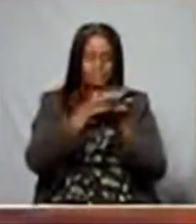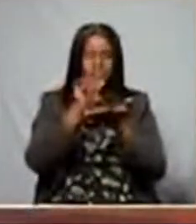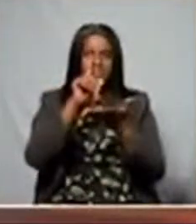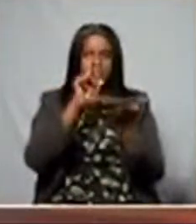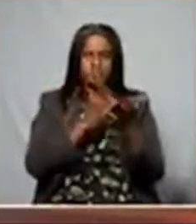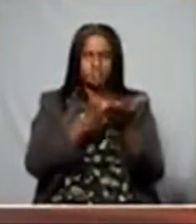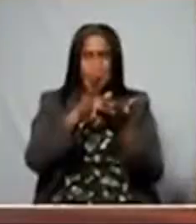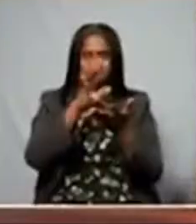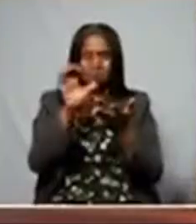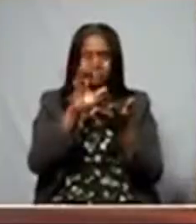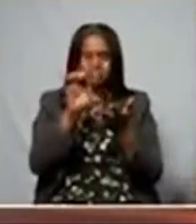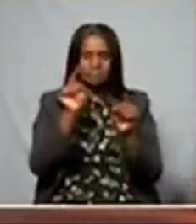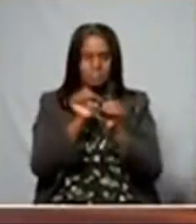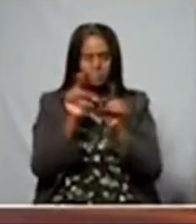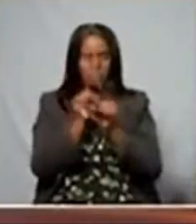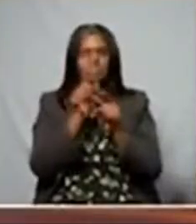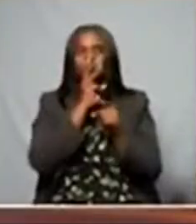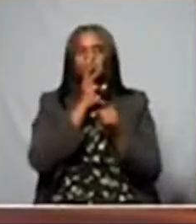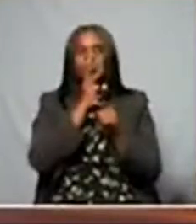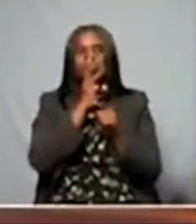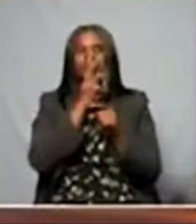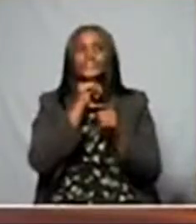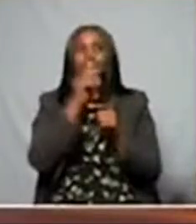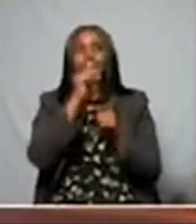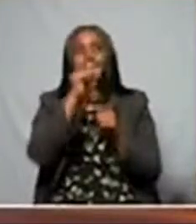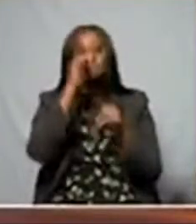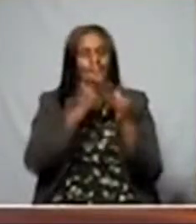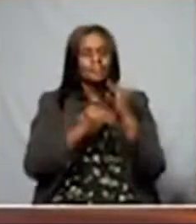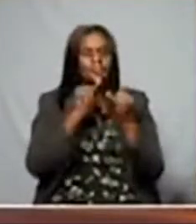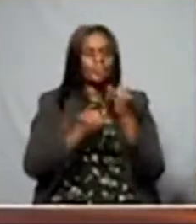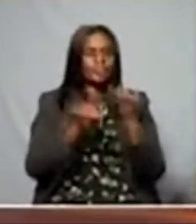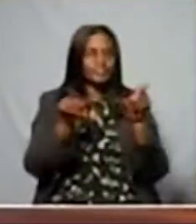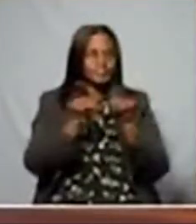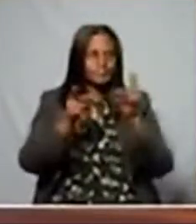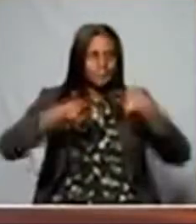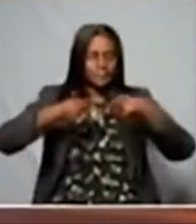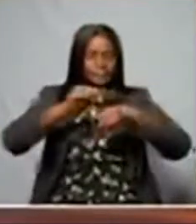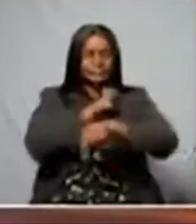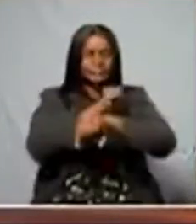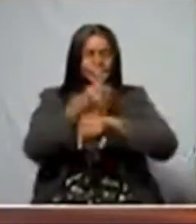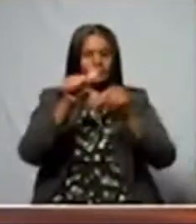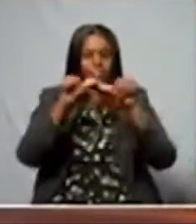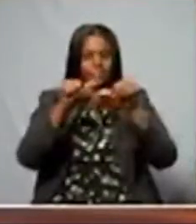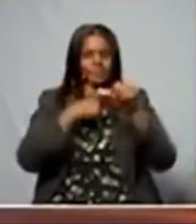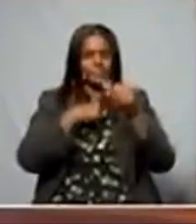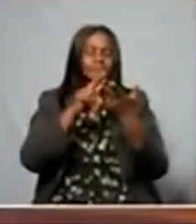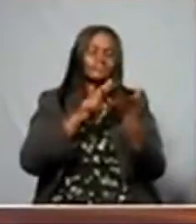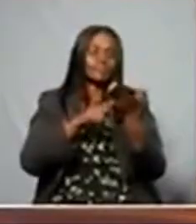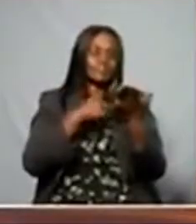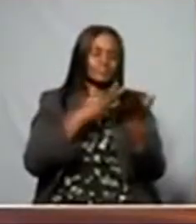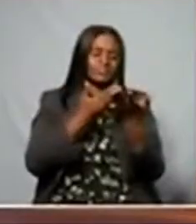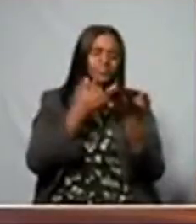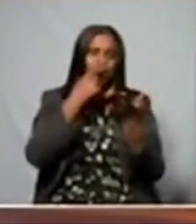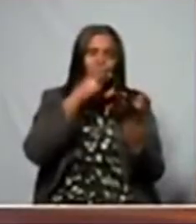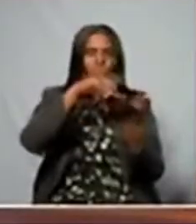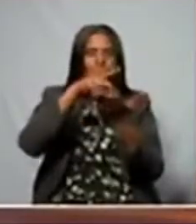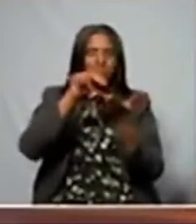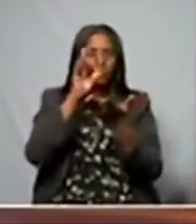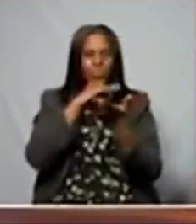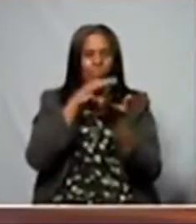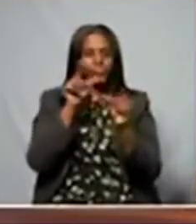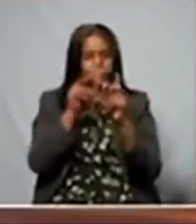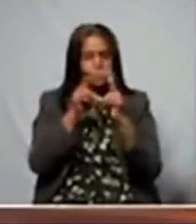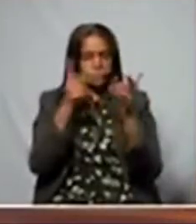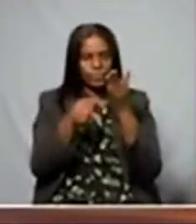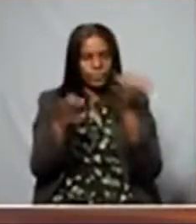1,500, and the boreholes have not been done, the local authority still has a record of who paid, so